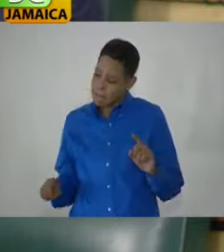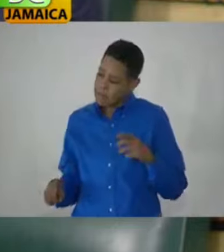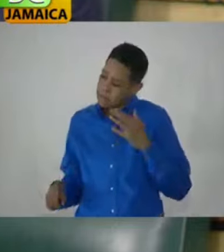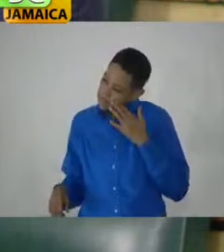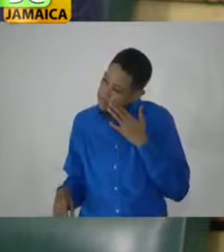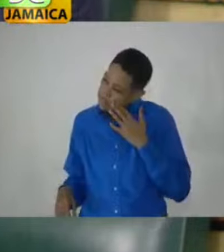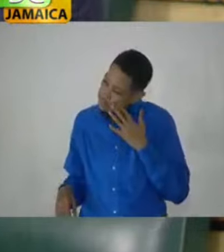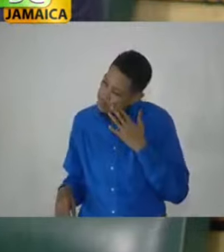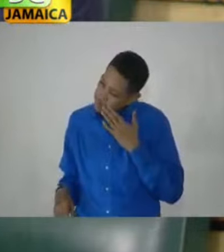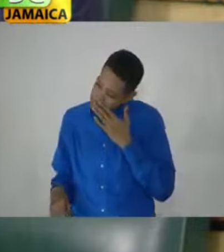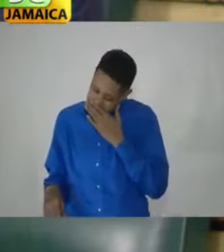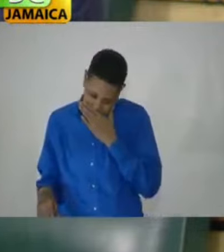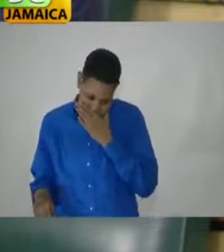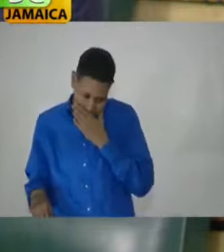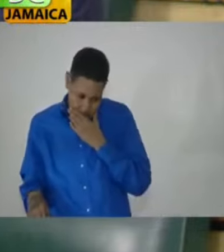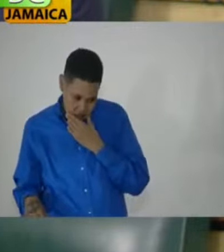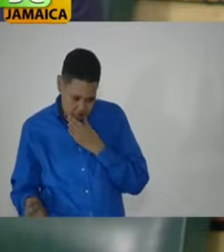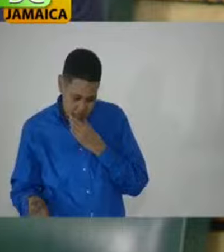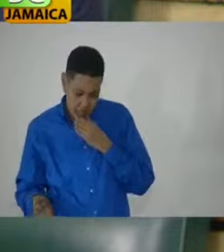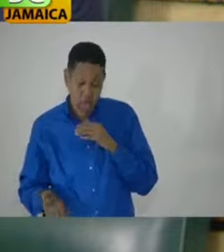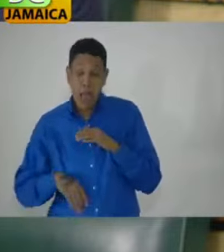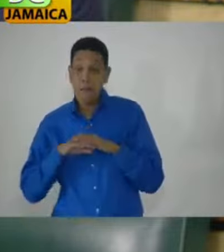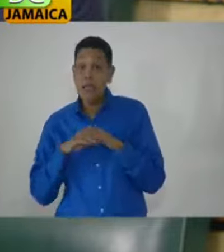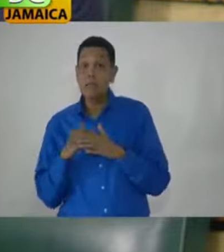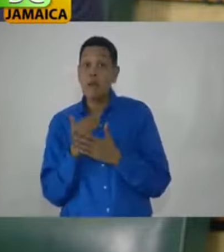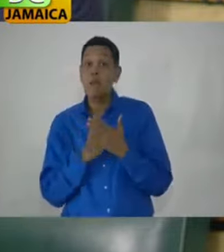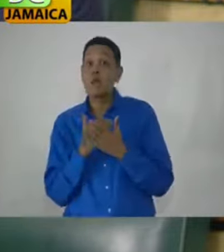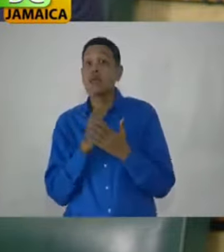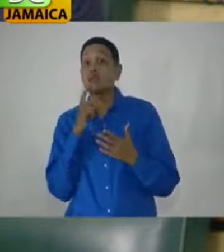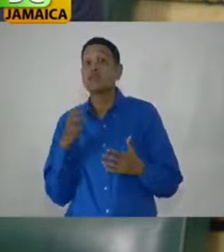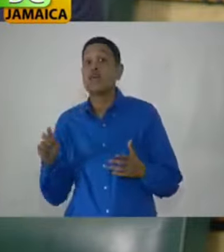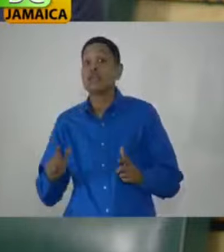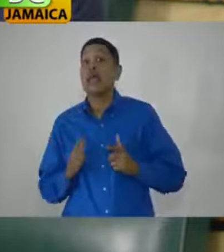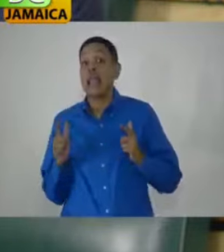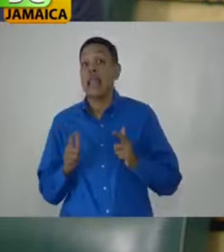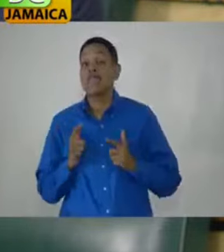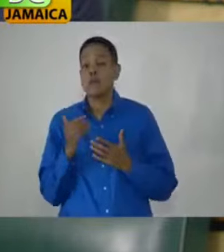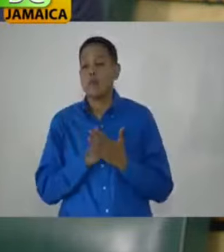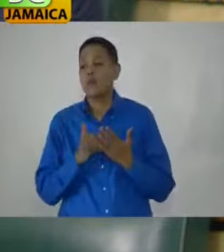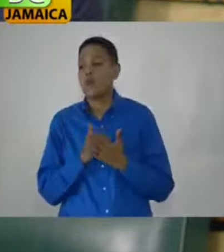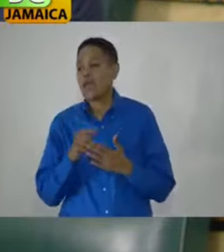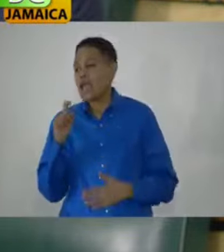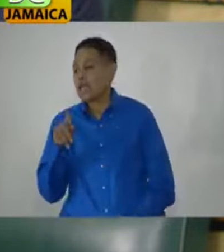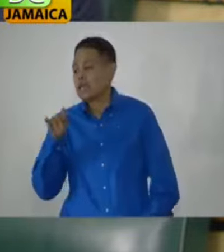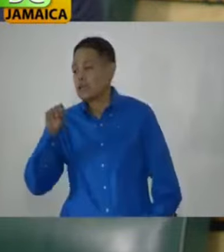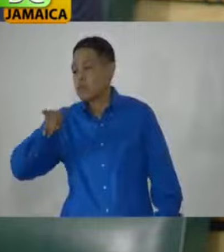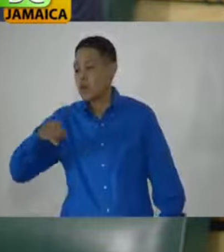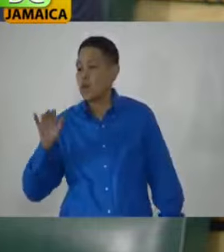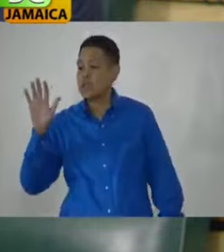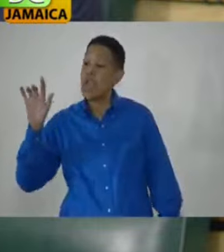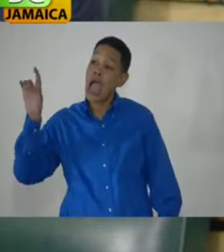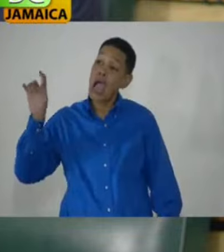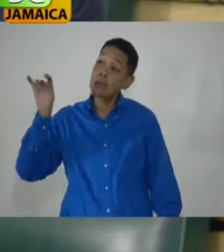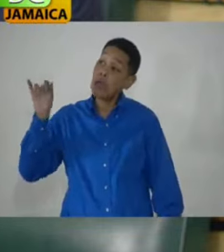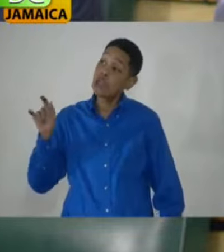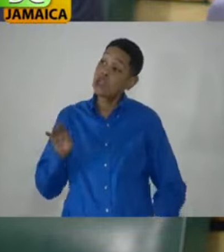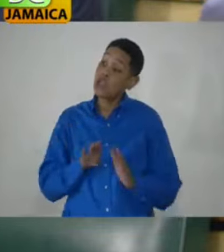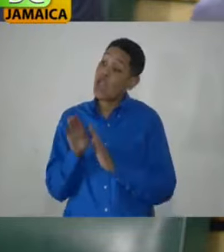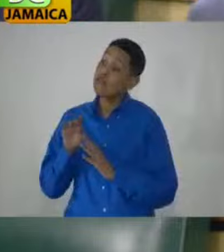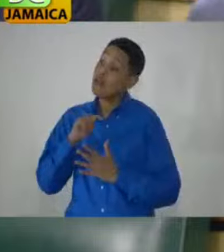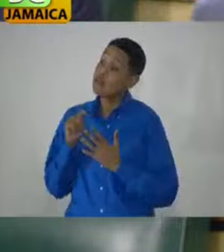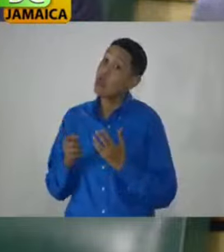and minimum wage would transition to living wage. That is, asked the PIOJ to develop